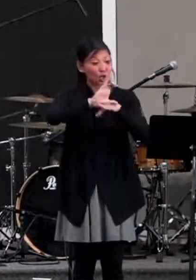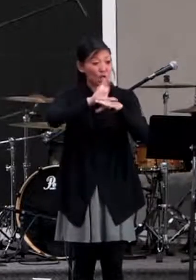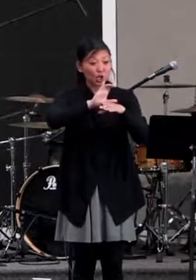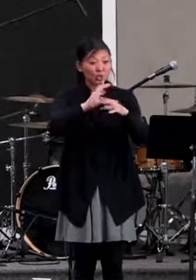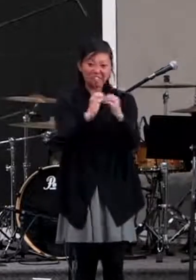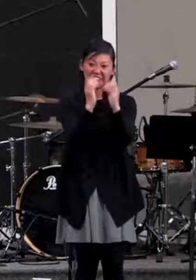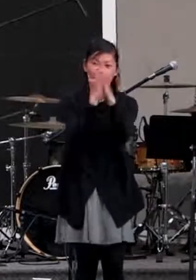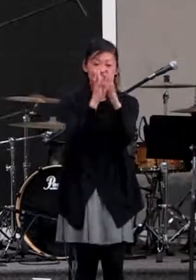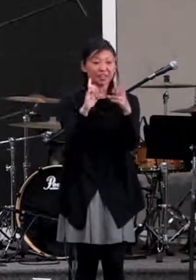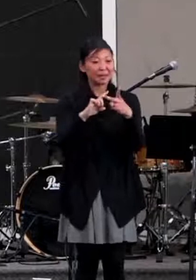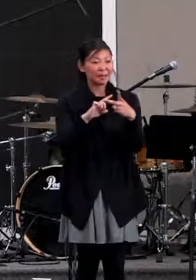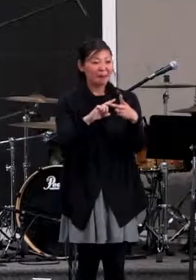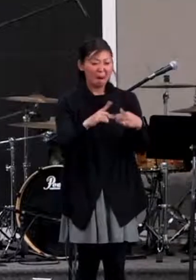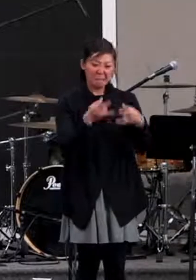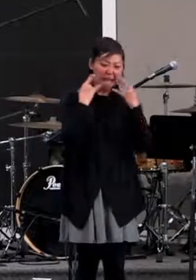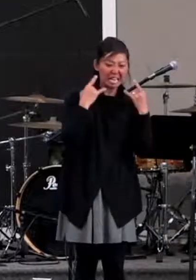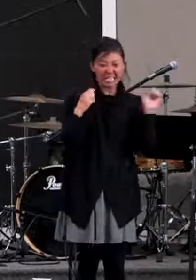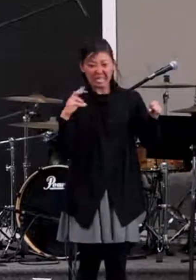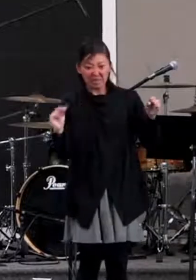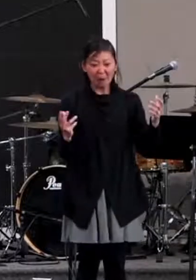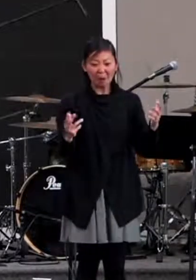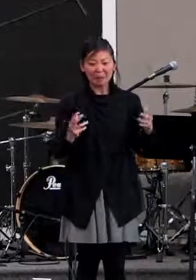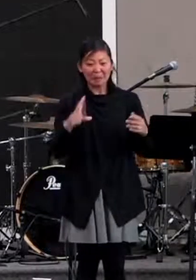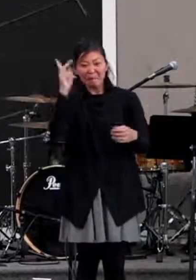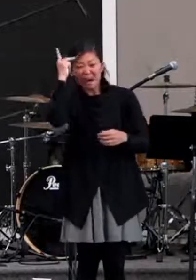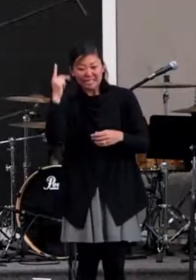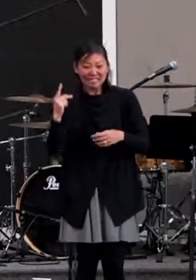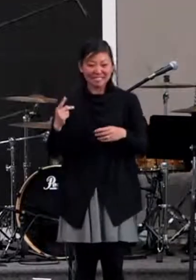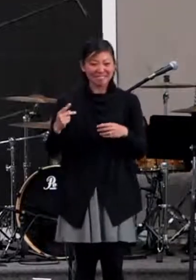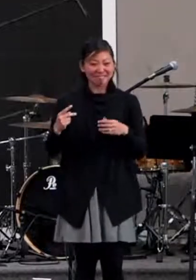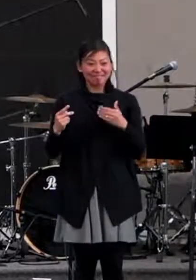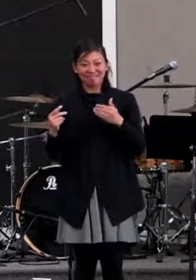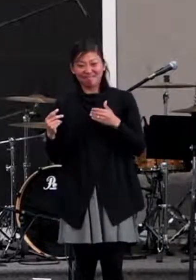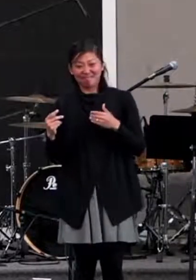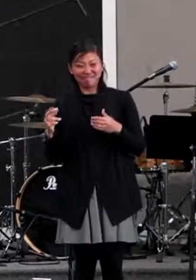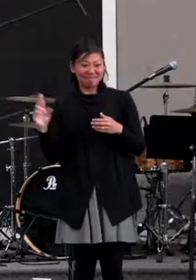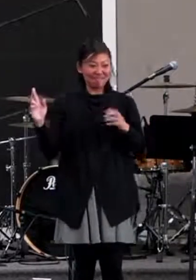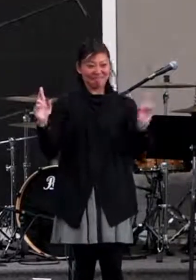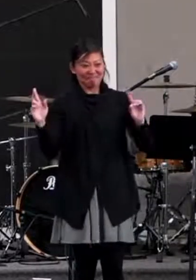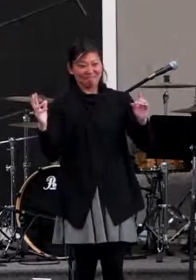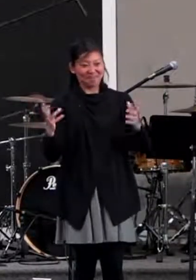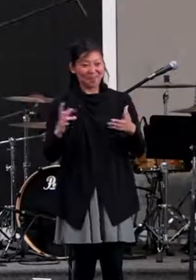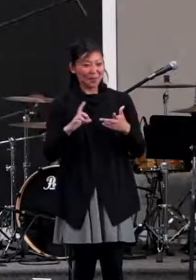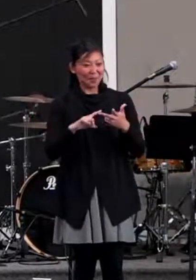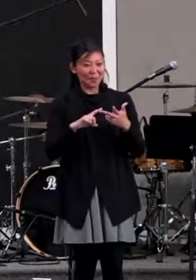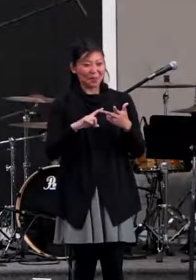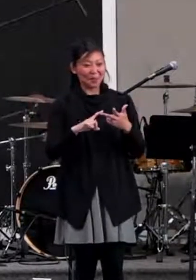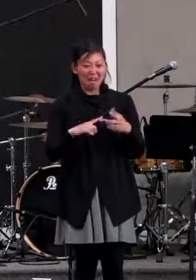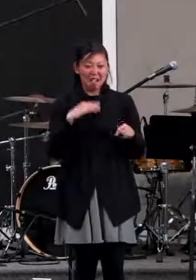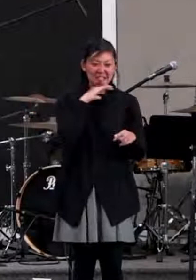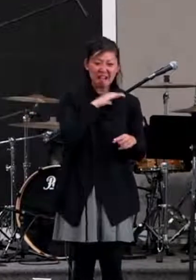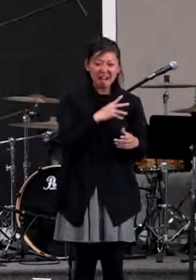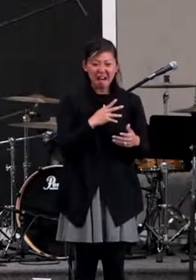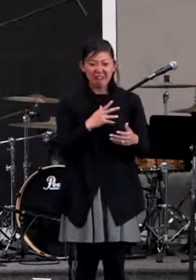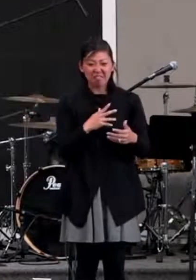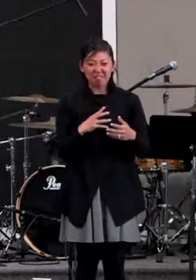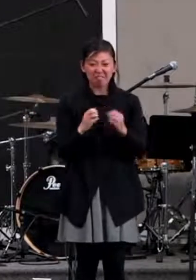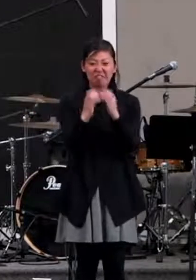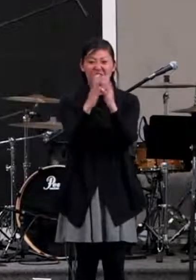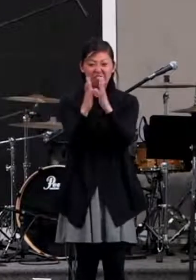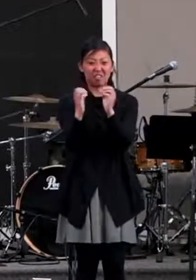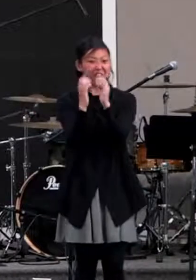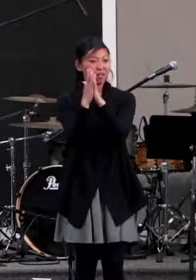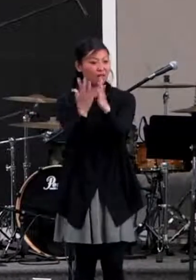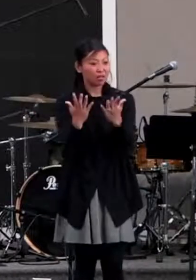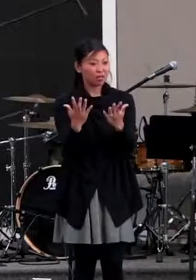masks, about politics, about as a result of gossip, or because someone was less than truthful in interacting with us, where does this